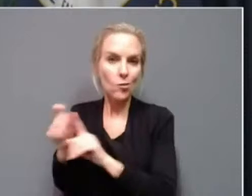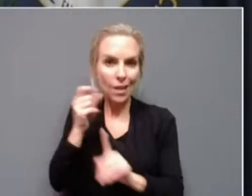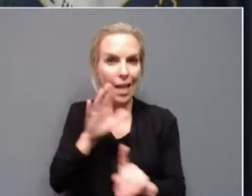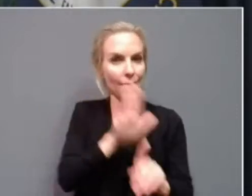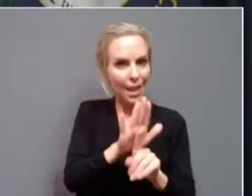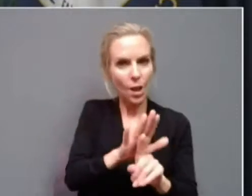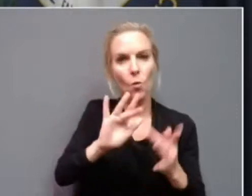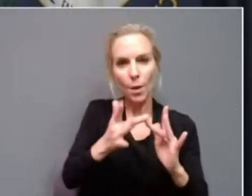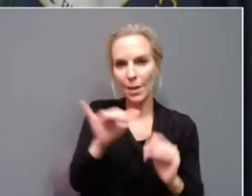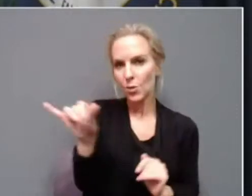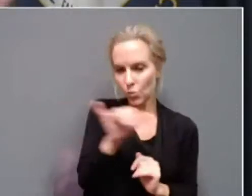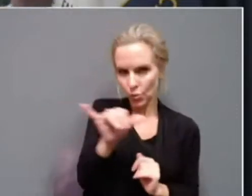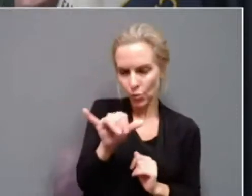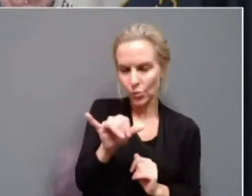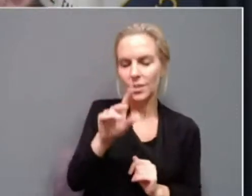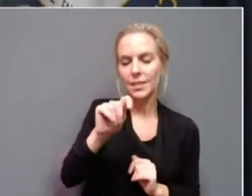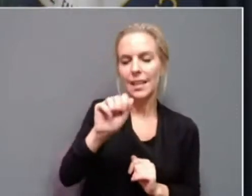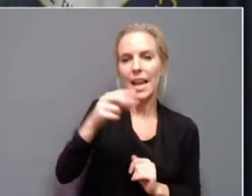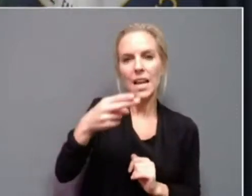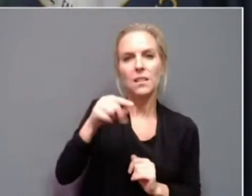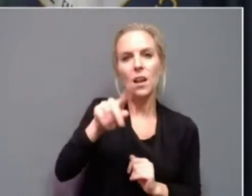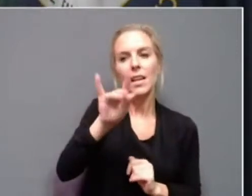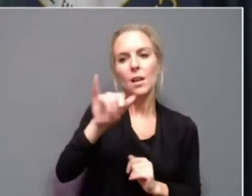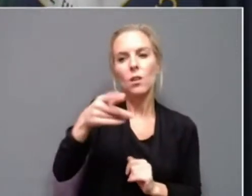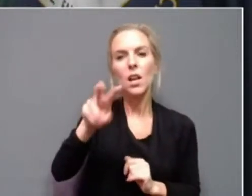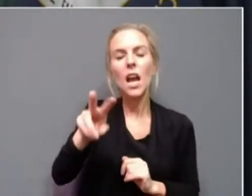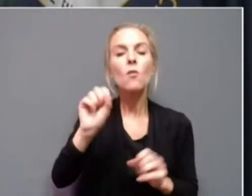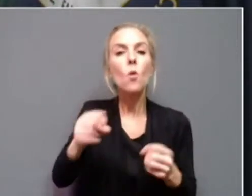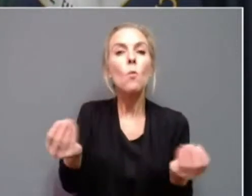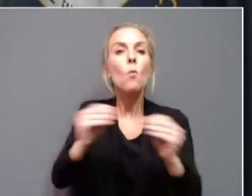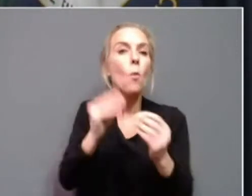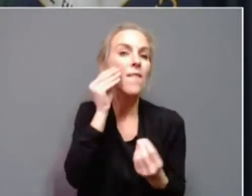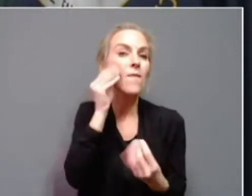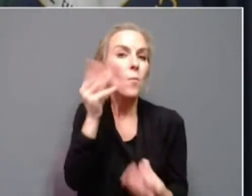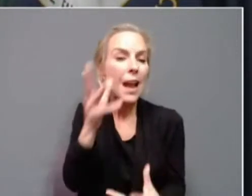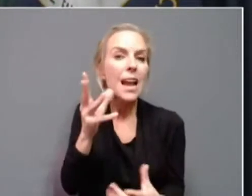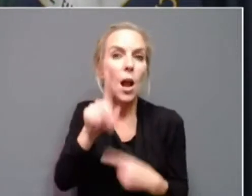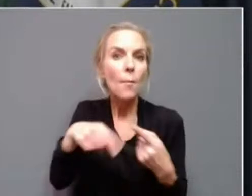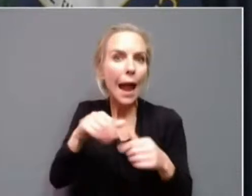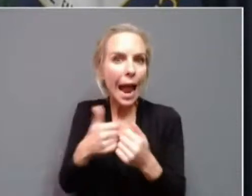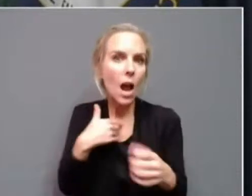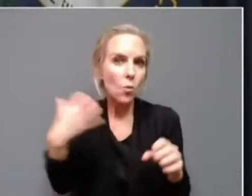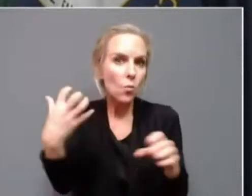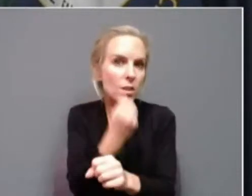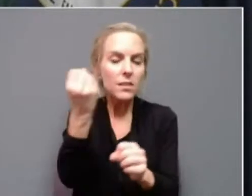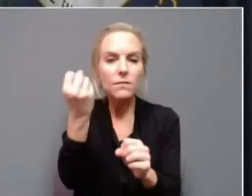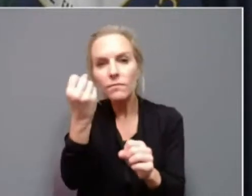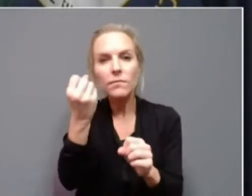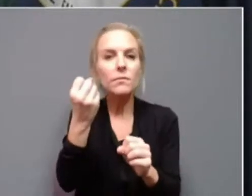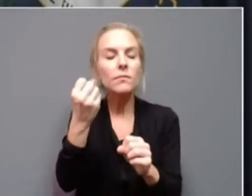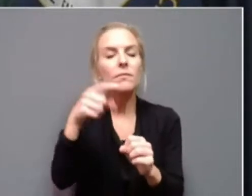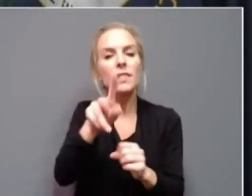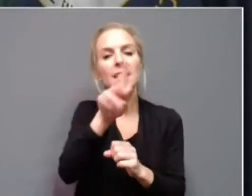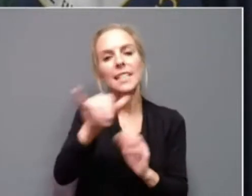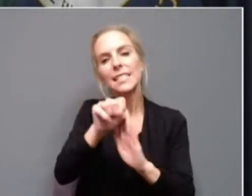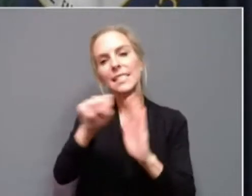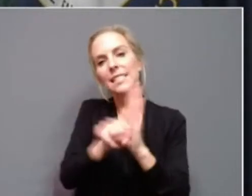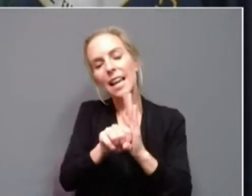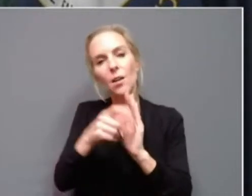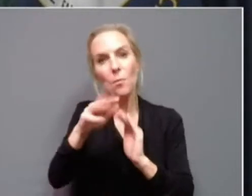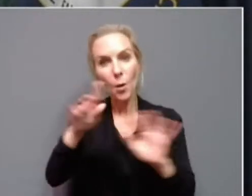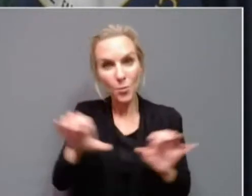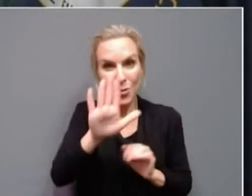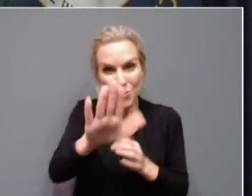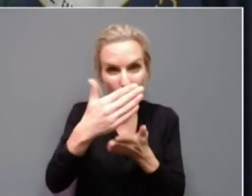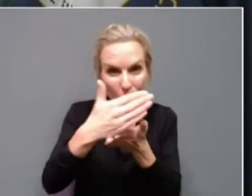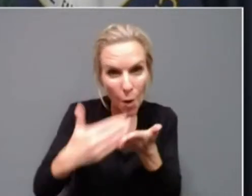tah.ky.gov. For details about how folks can win a chance to visit a Kentucky State Park for doing your part